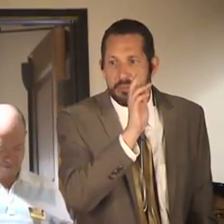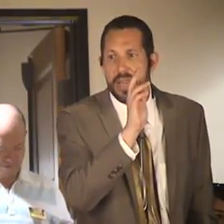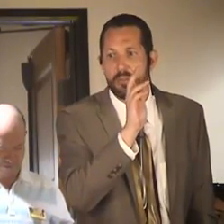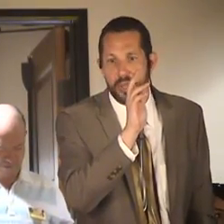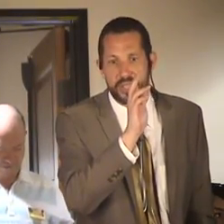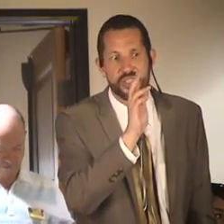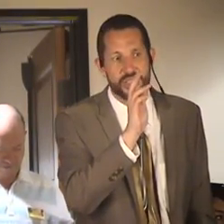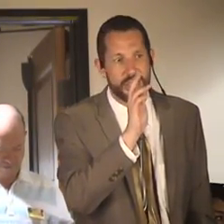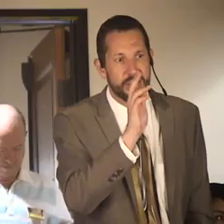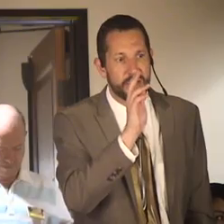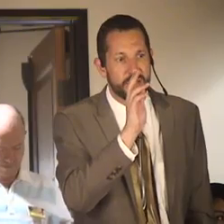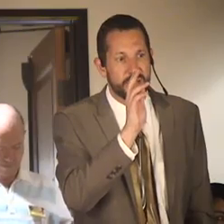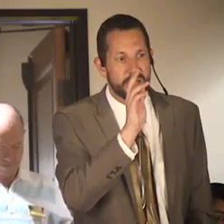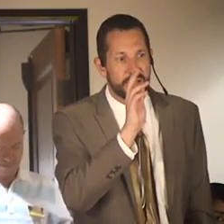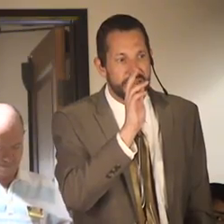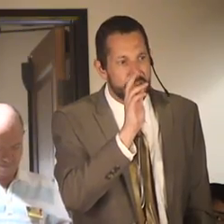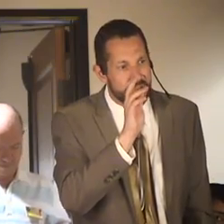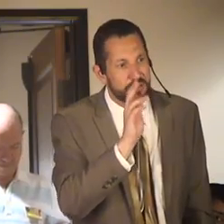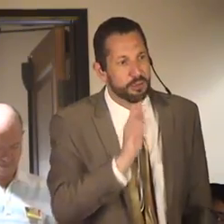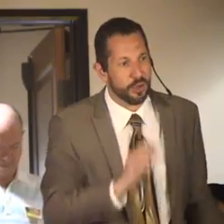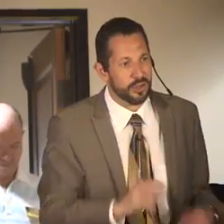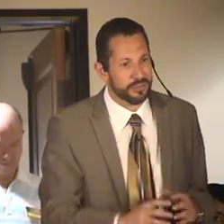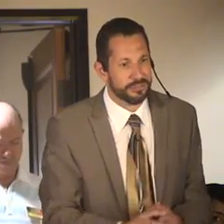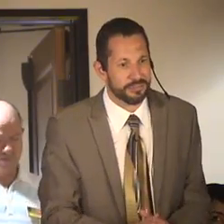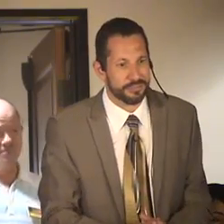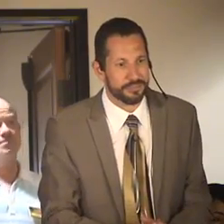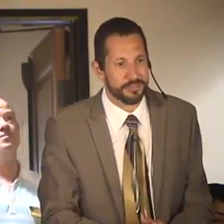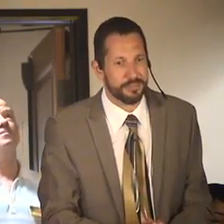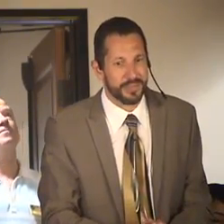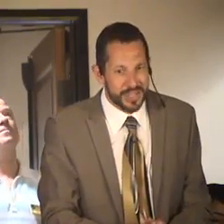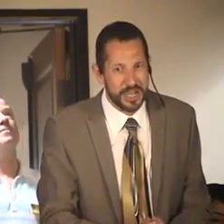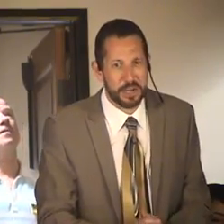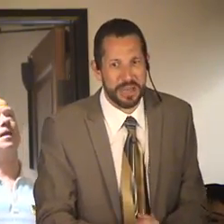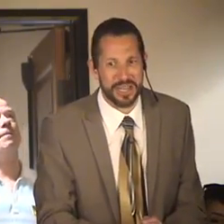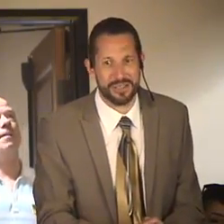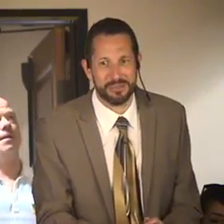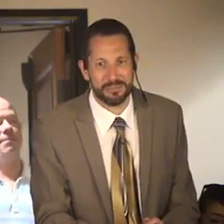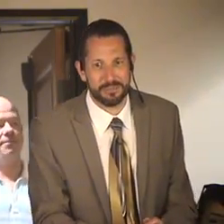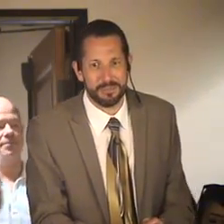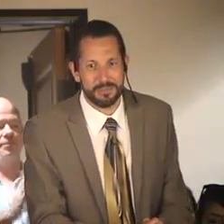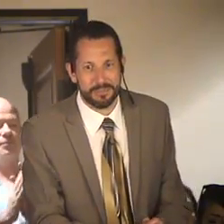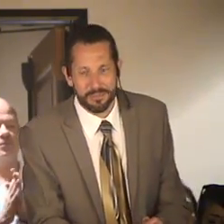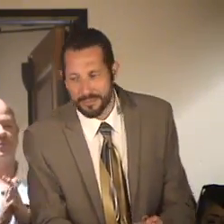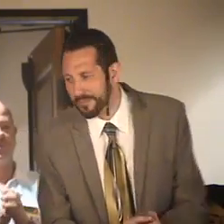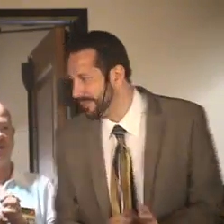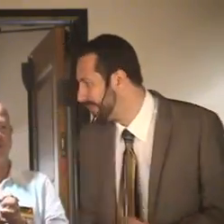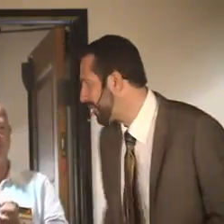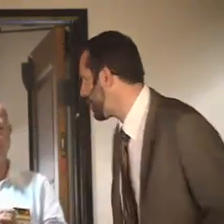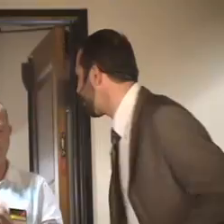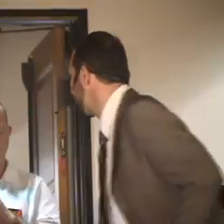with us and remain with us now and ever more uh amen